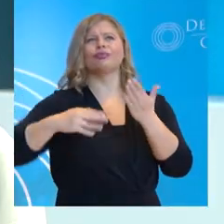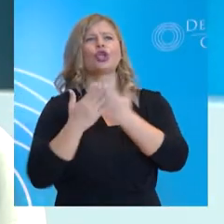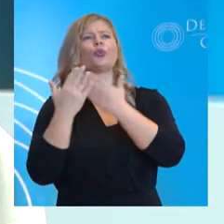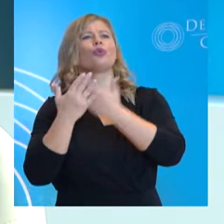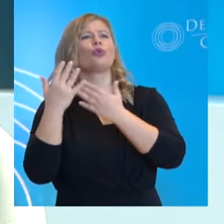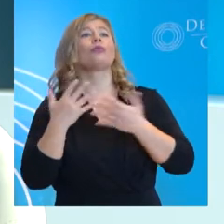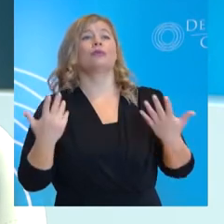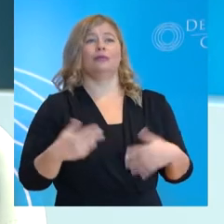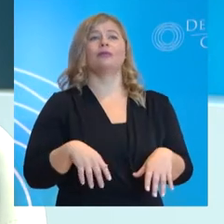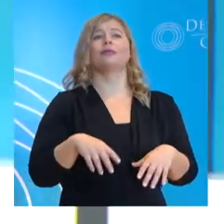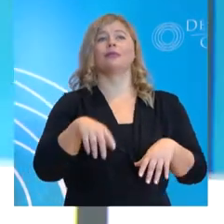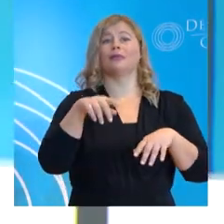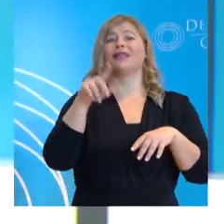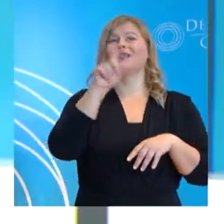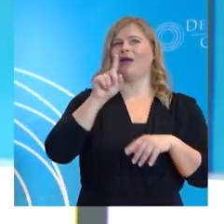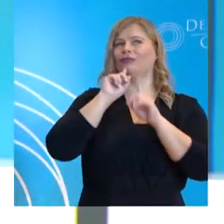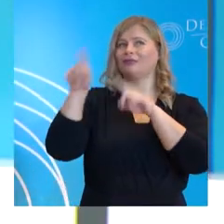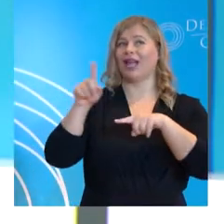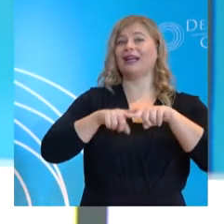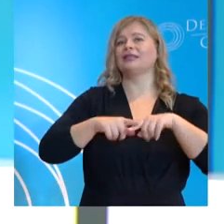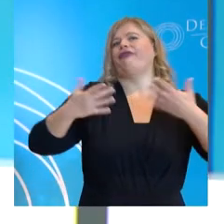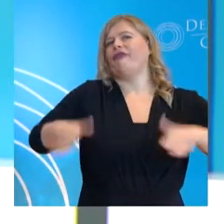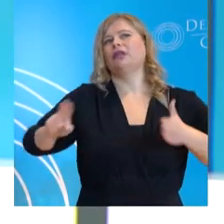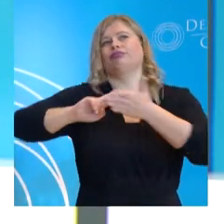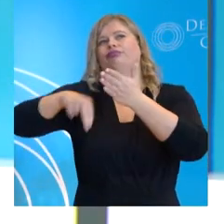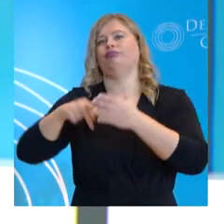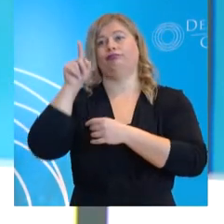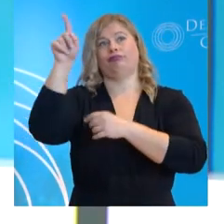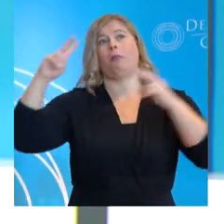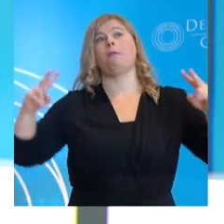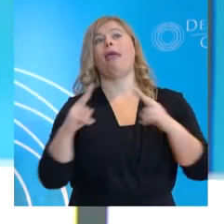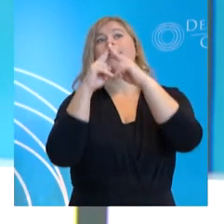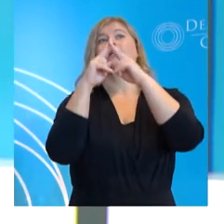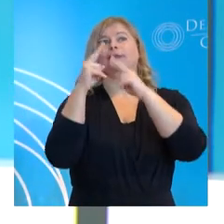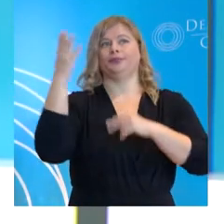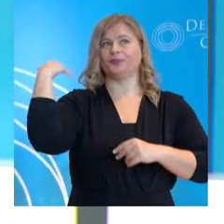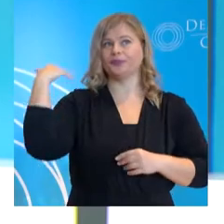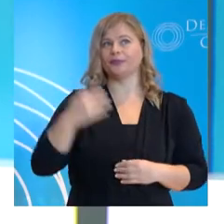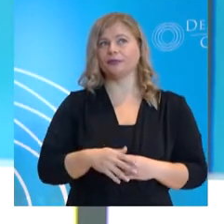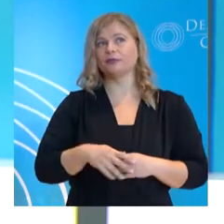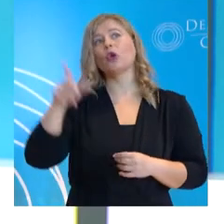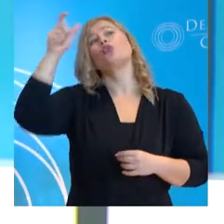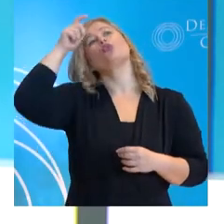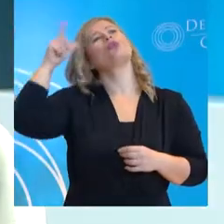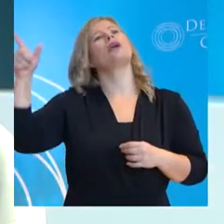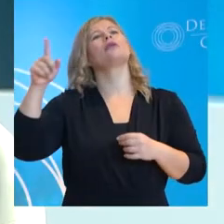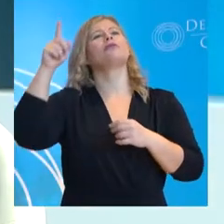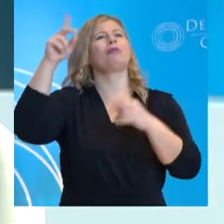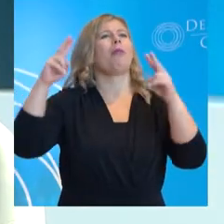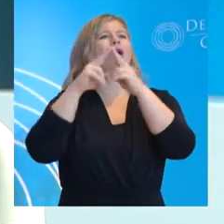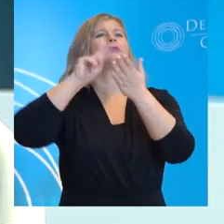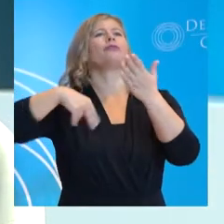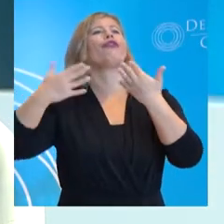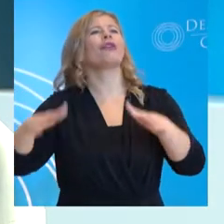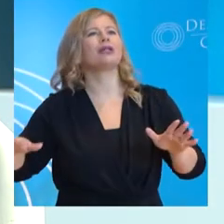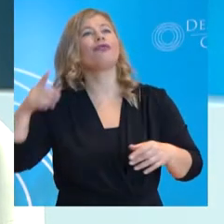Yes. And in Turkey, if they're in Turkey, they're not fleeing war and persecution in Turkey. No, it's true, but one should also,